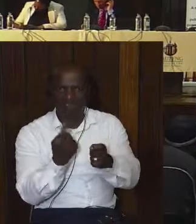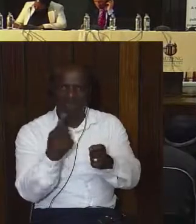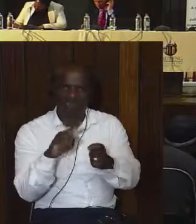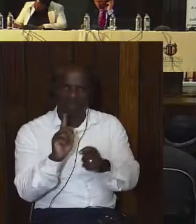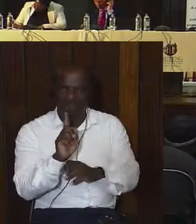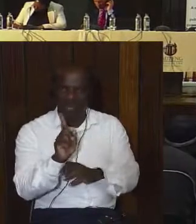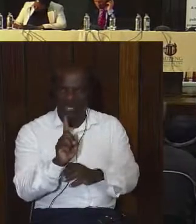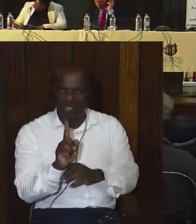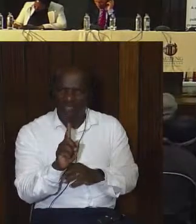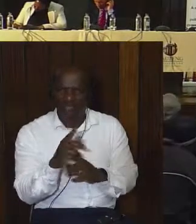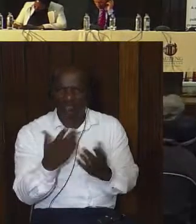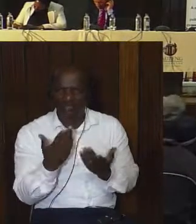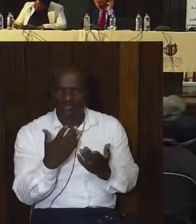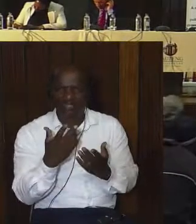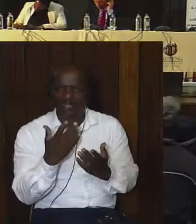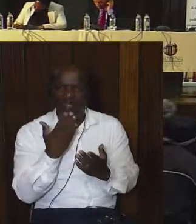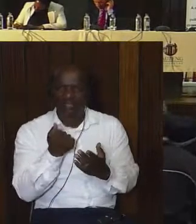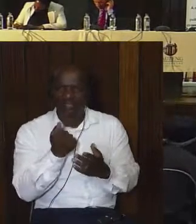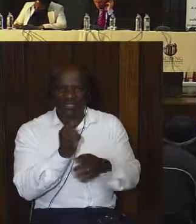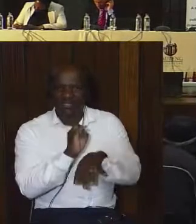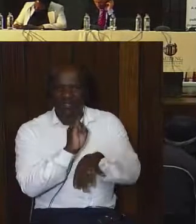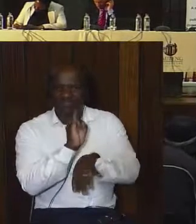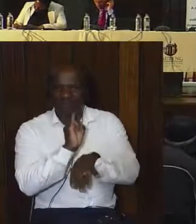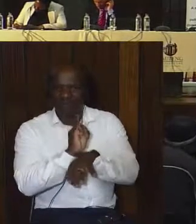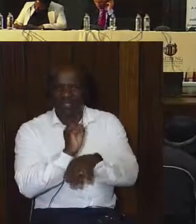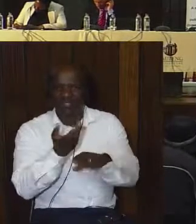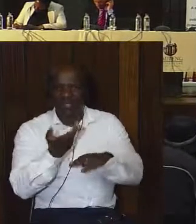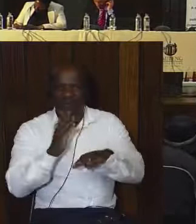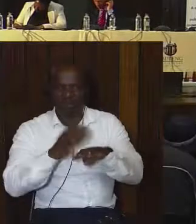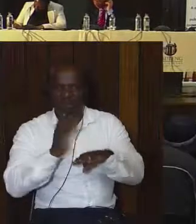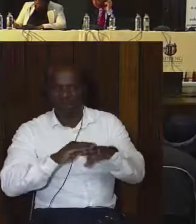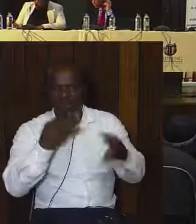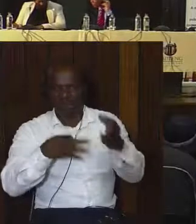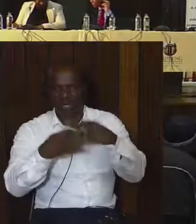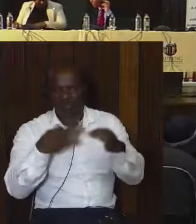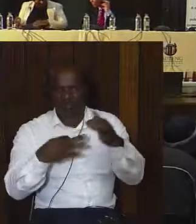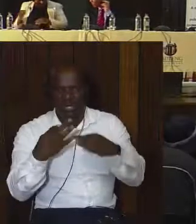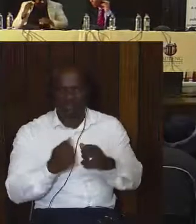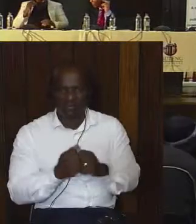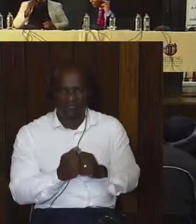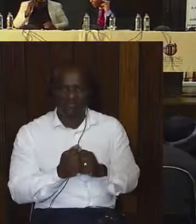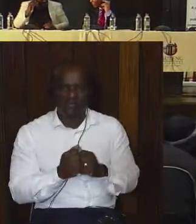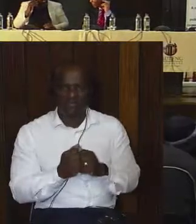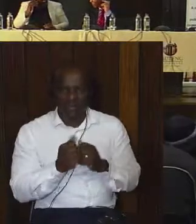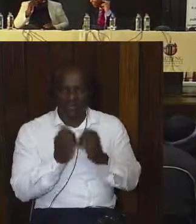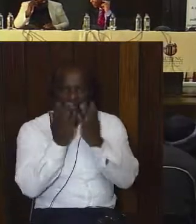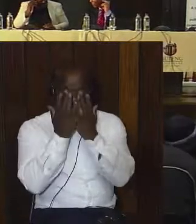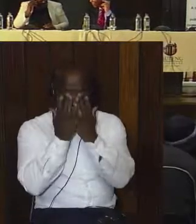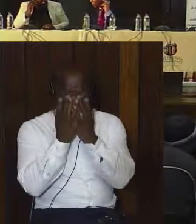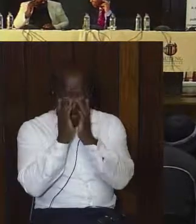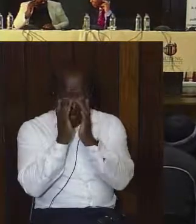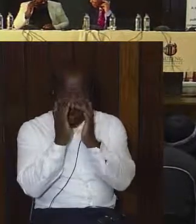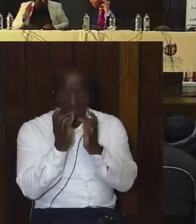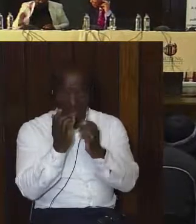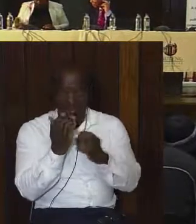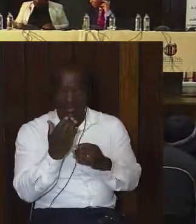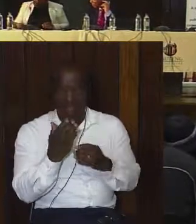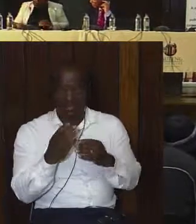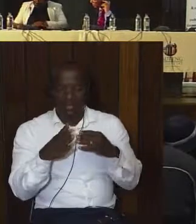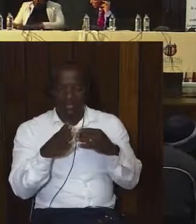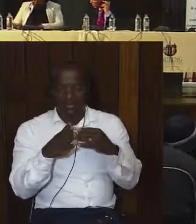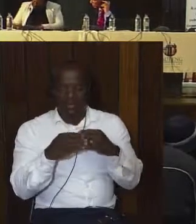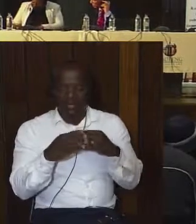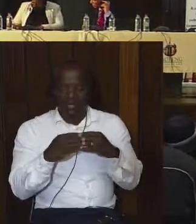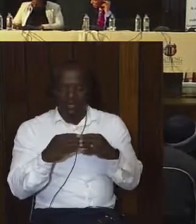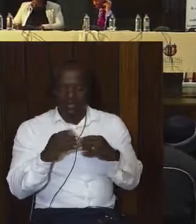for. If we could just have some more information on that. Thank you very much. Thanks, Member Du Plessis. Is there anybody else,